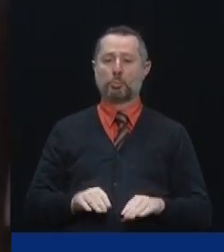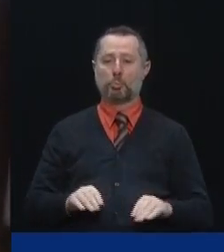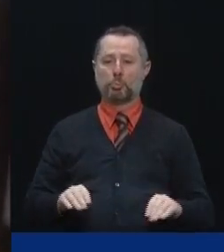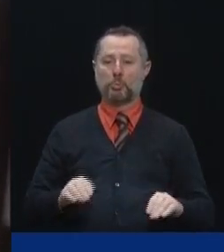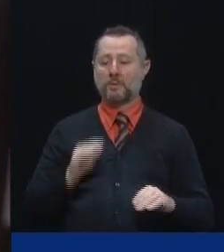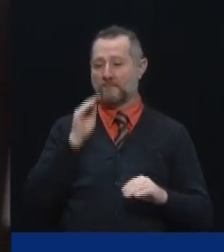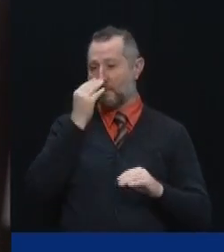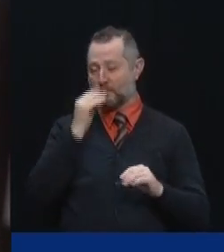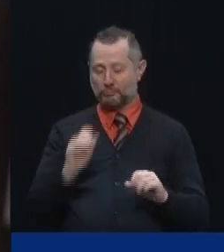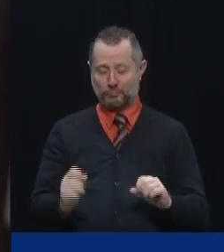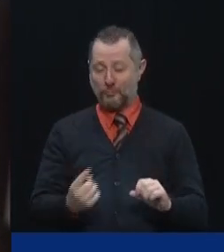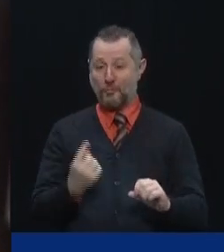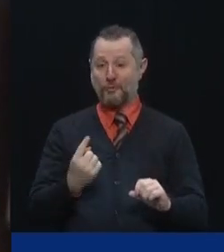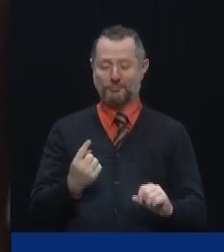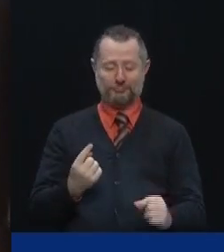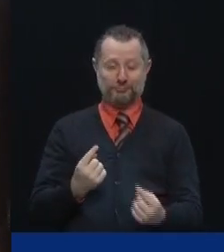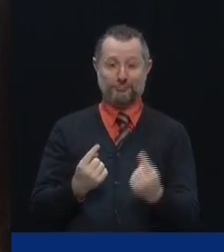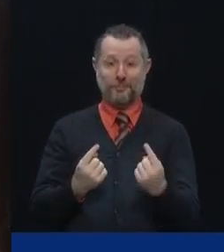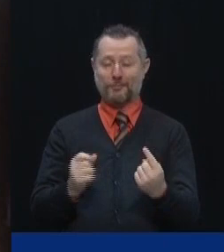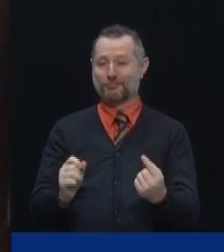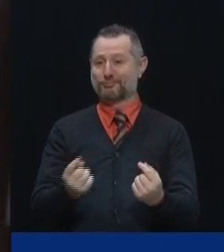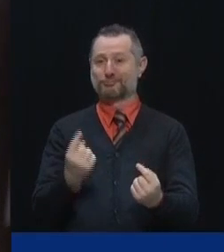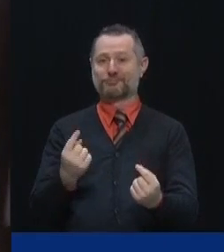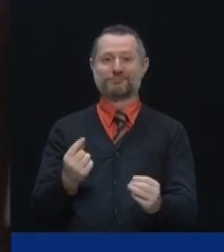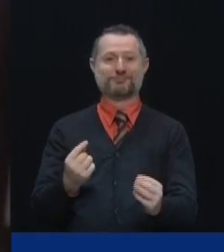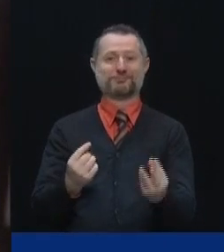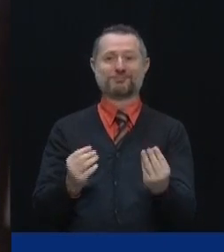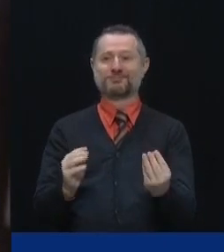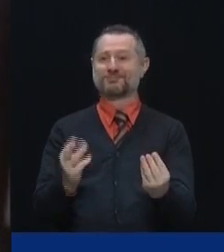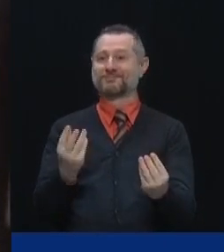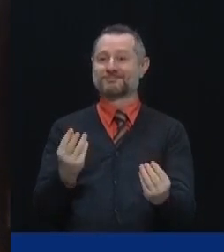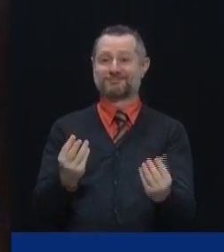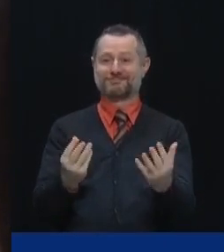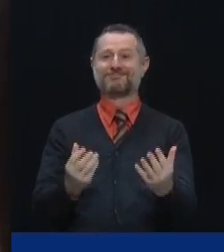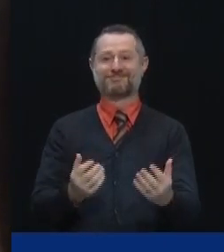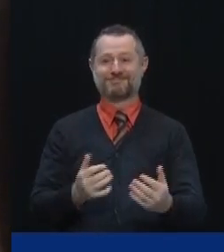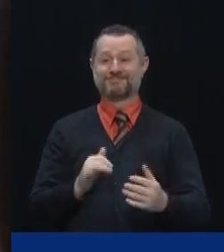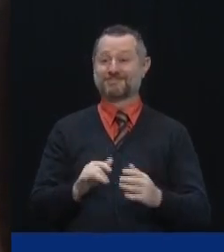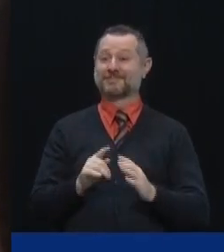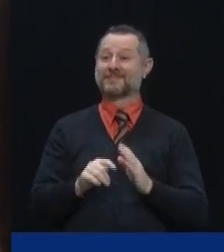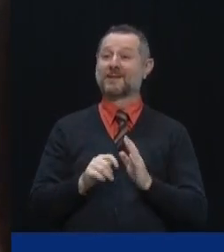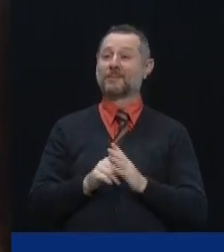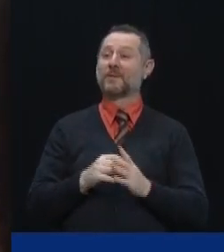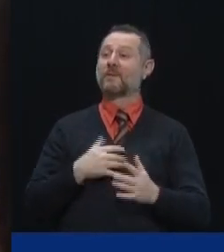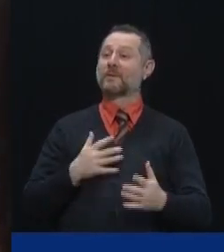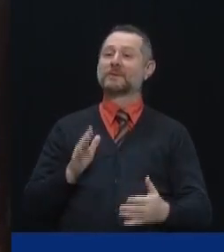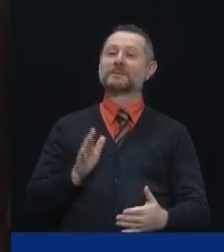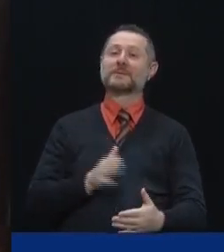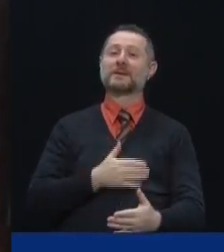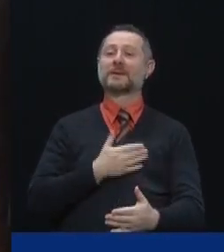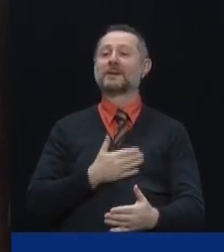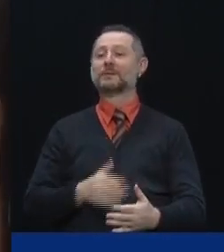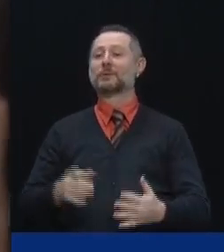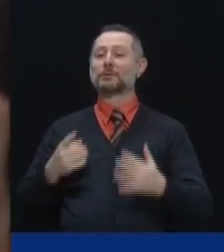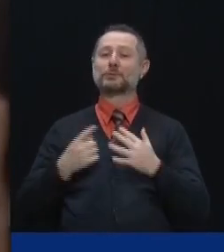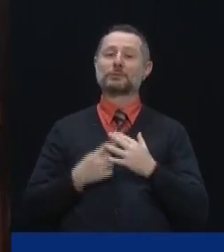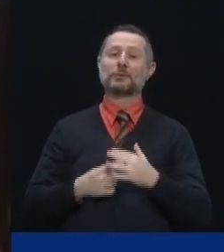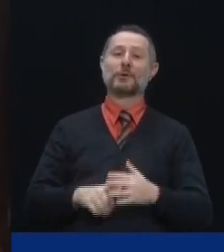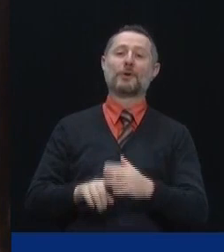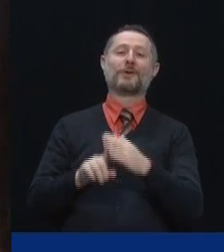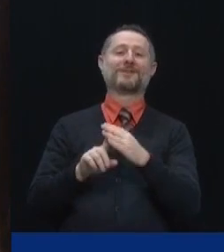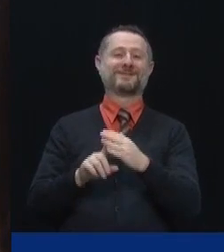earth. Song, see, the season of singing has come. We went